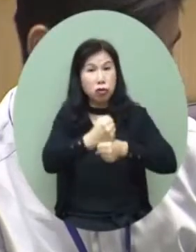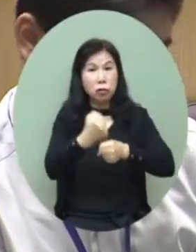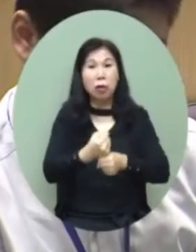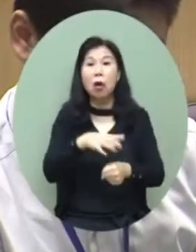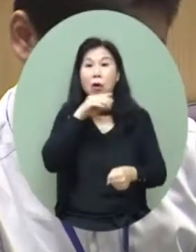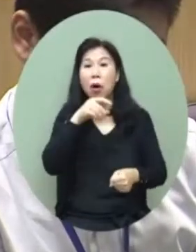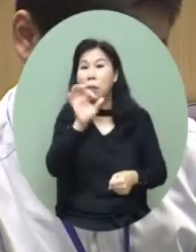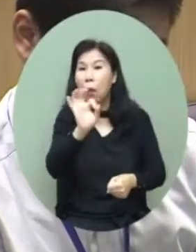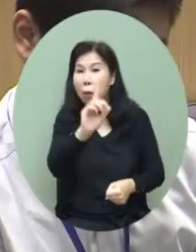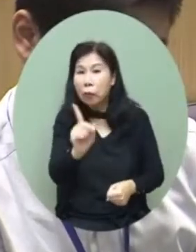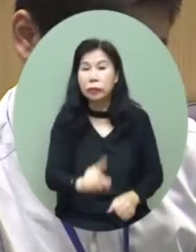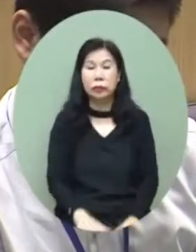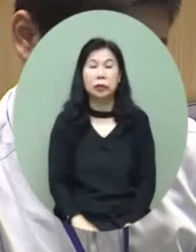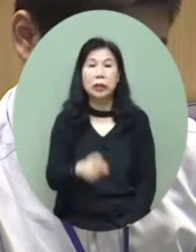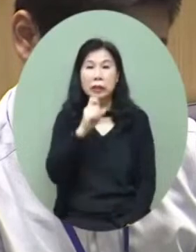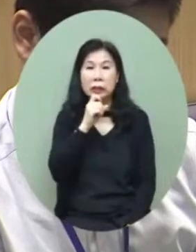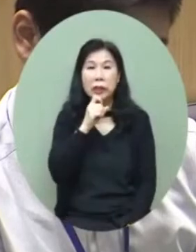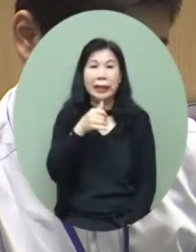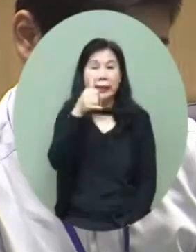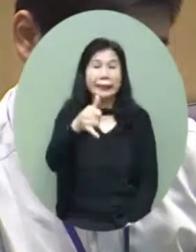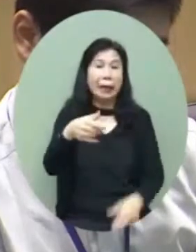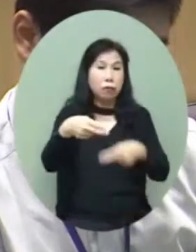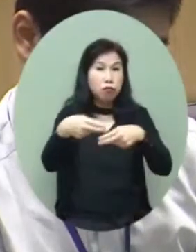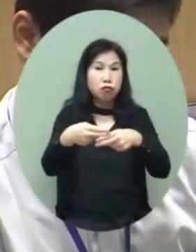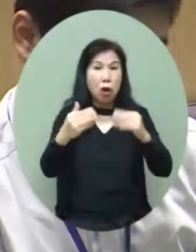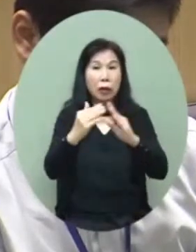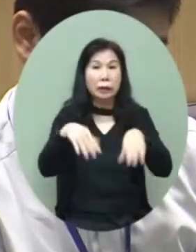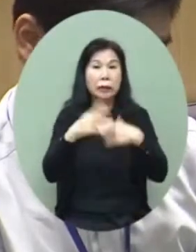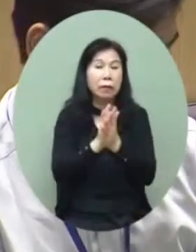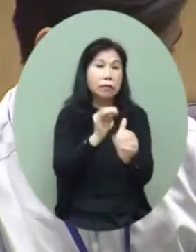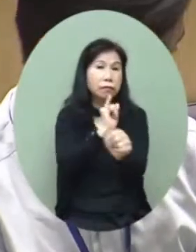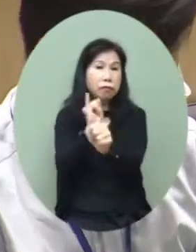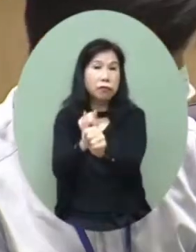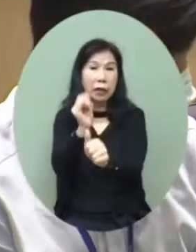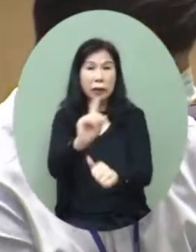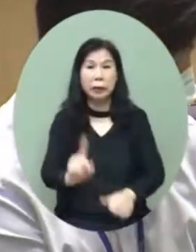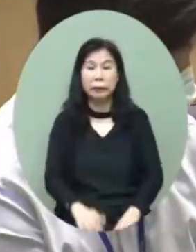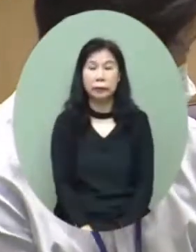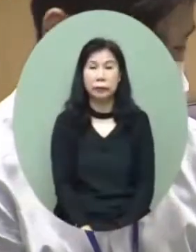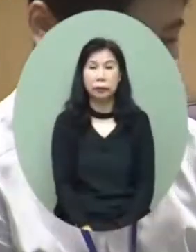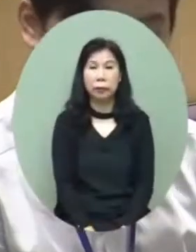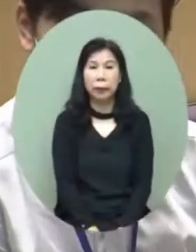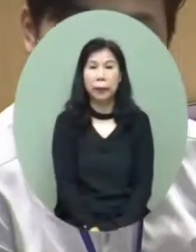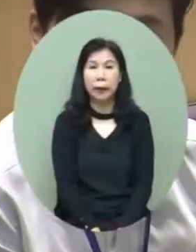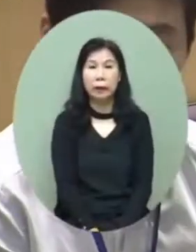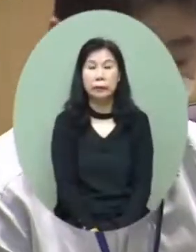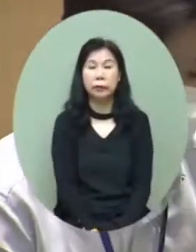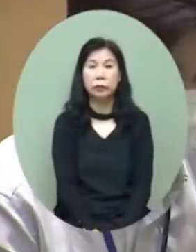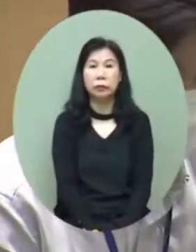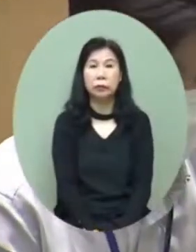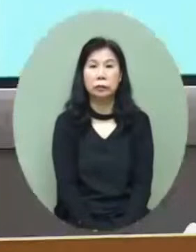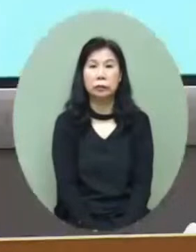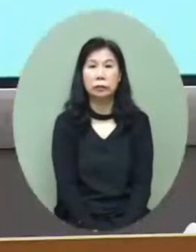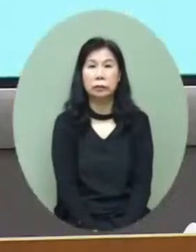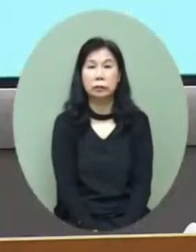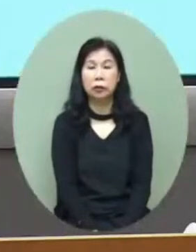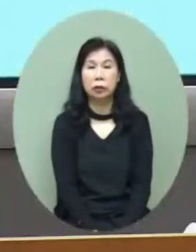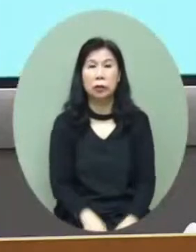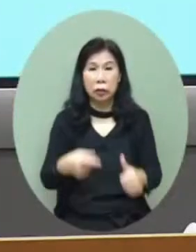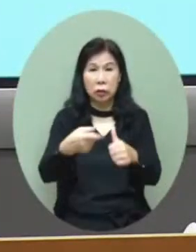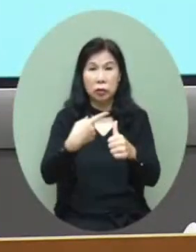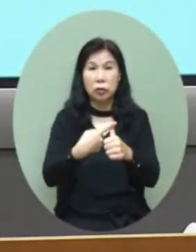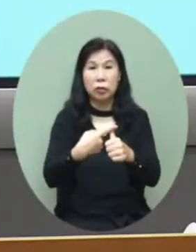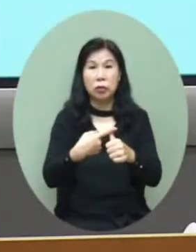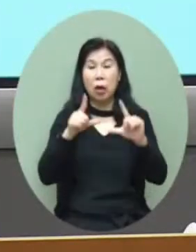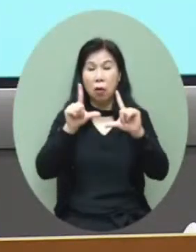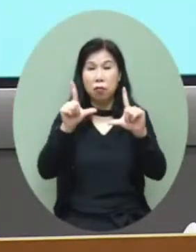RAT and that the person has really done it? If someone enters a restaurant without doing a RAT, what will be